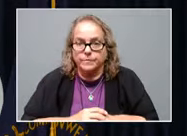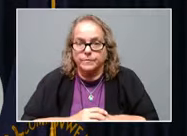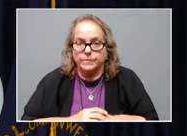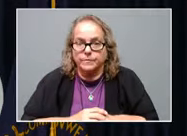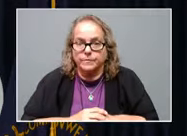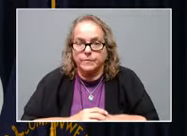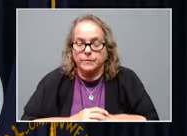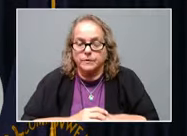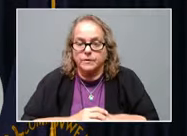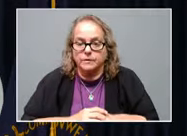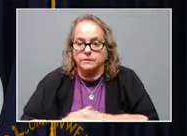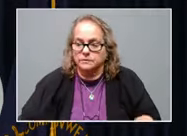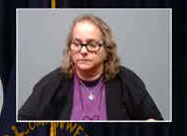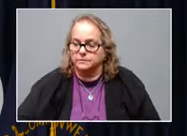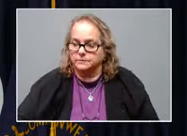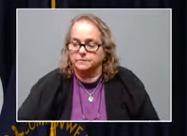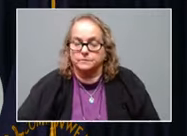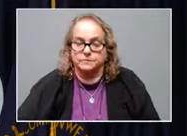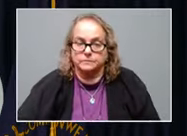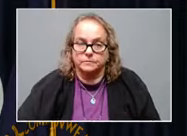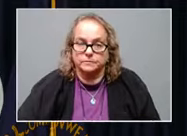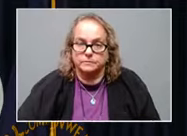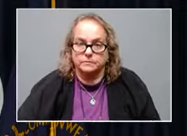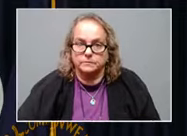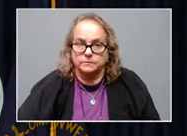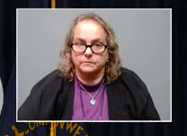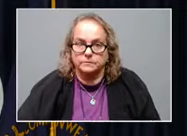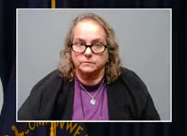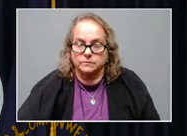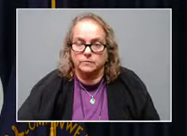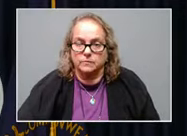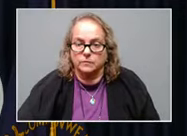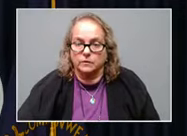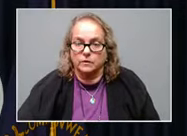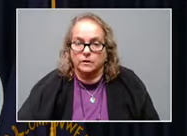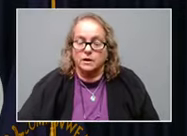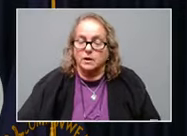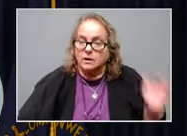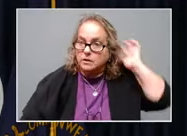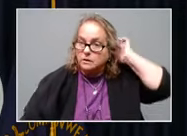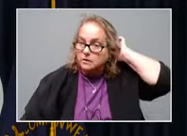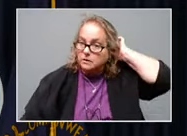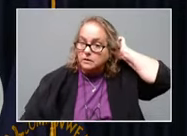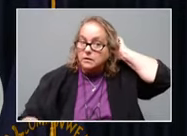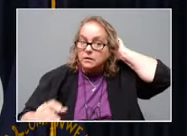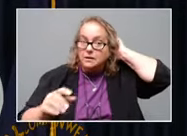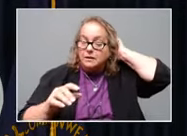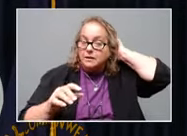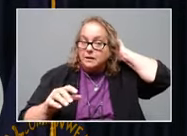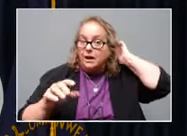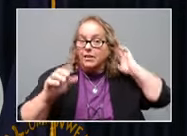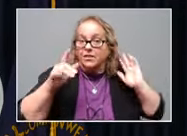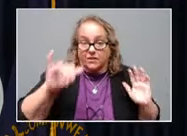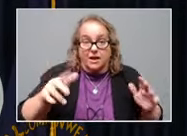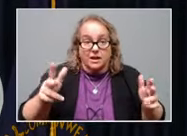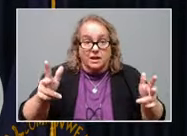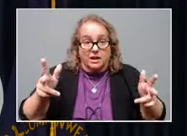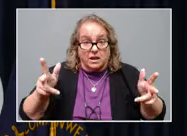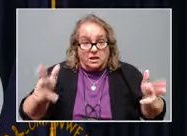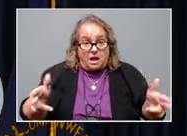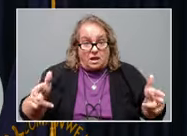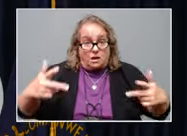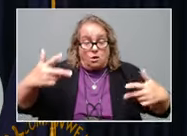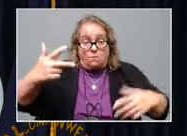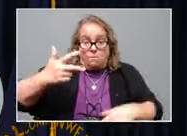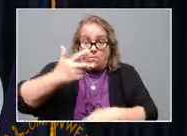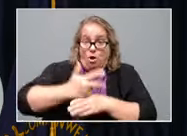here. This is going to make things difficult for people that like park in the large surface lot there. They're going to have to go behind the